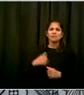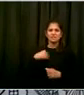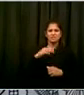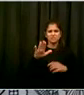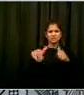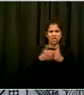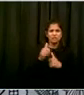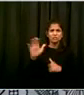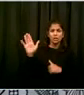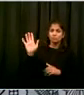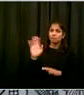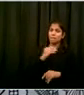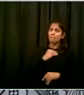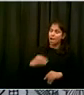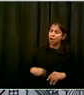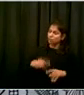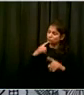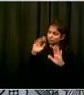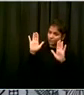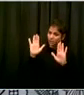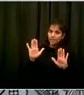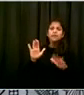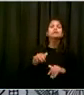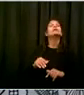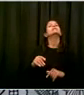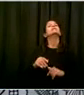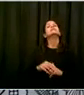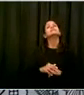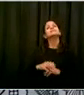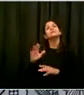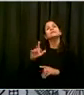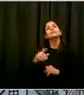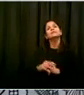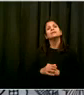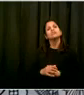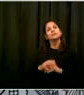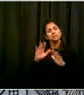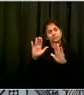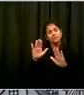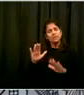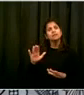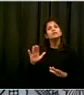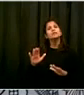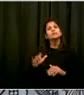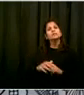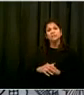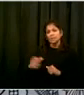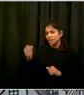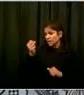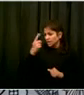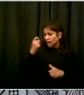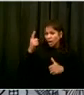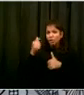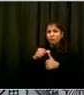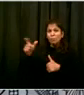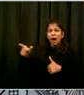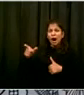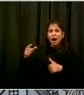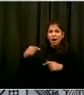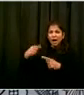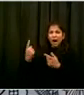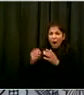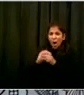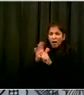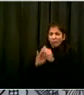of Special Enforcement, other agencies did an outstanding job when we were dealing with pinpoint realities. We're now dealing with a large geography. Obviously, they'll be